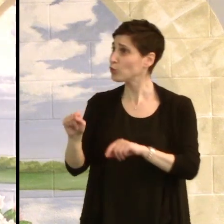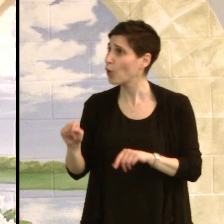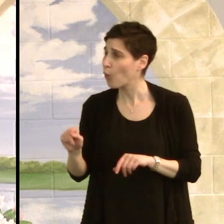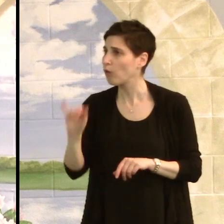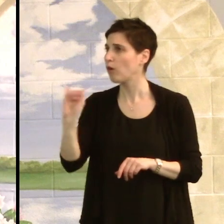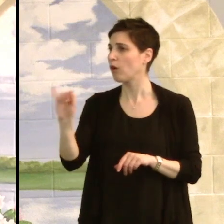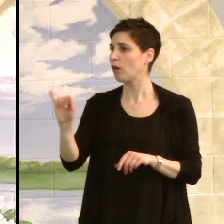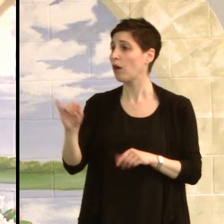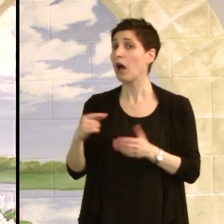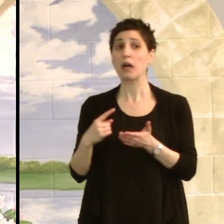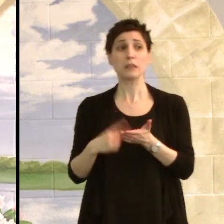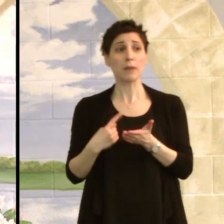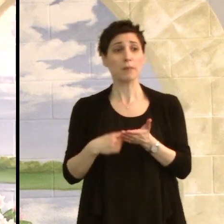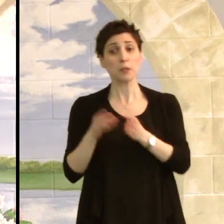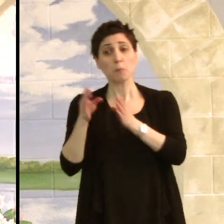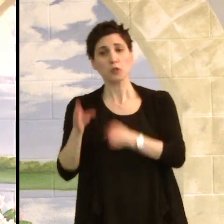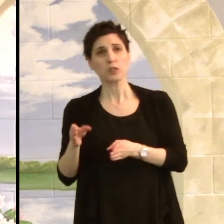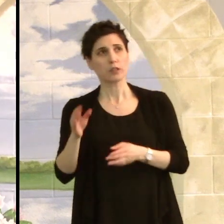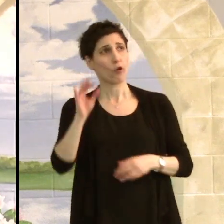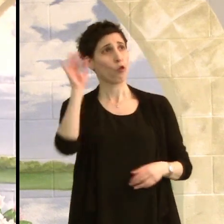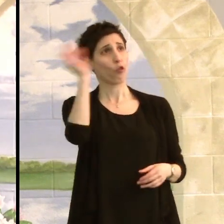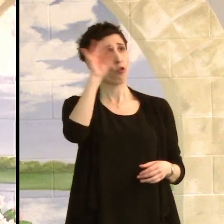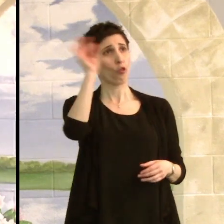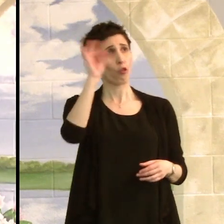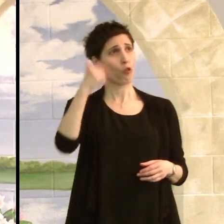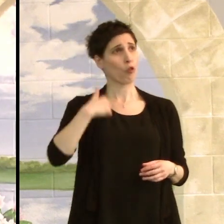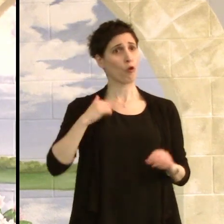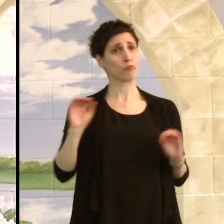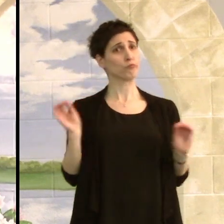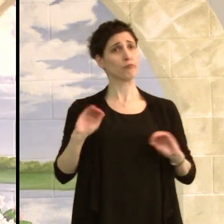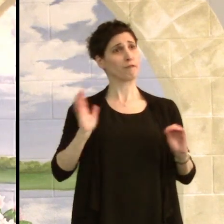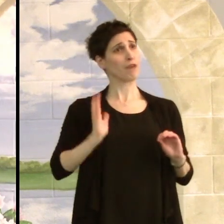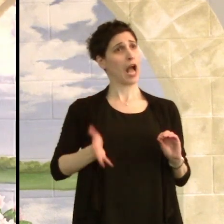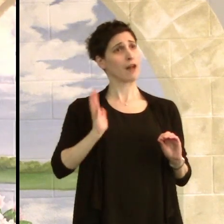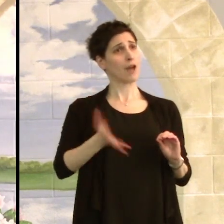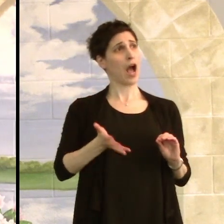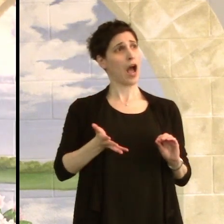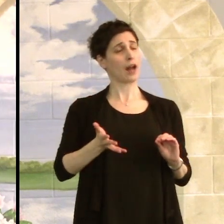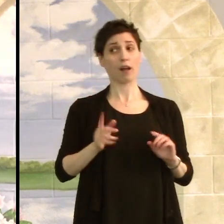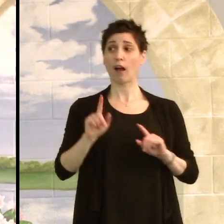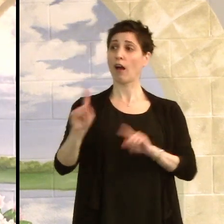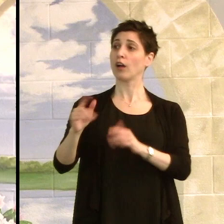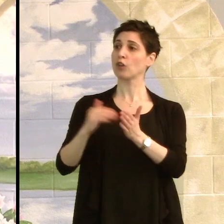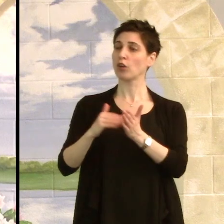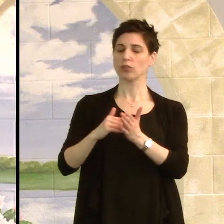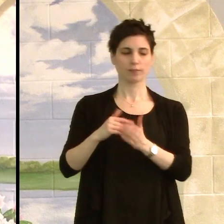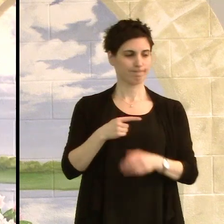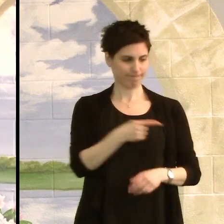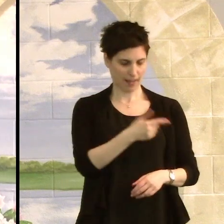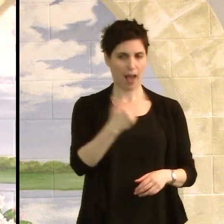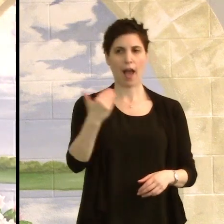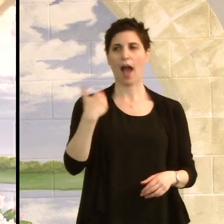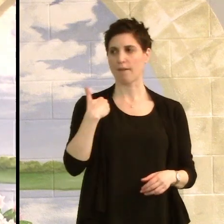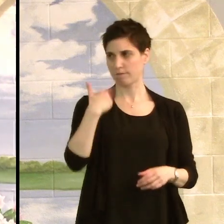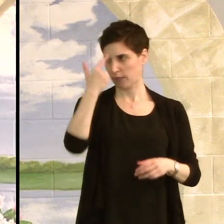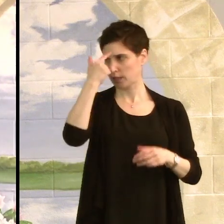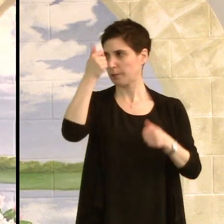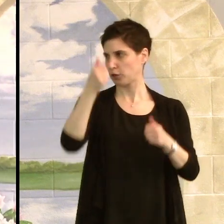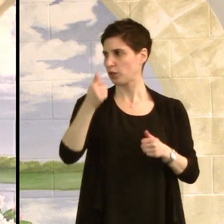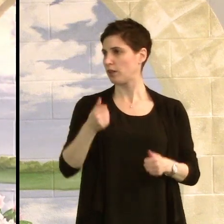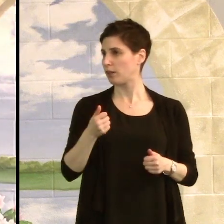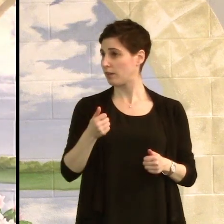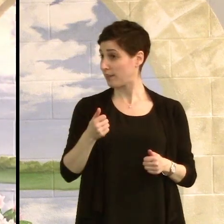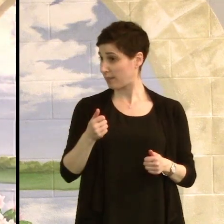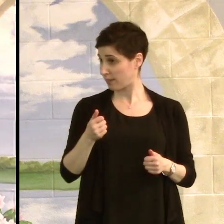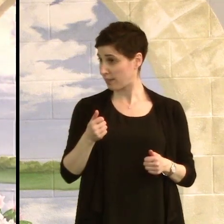true. They don't realize they do have a serious dementia condition. Dementia is not